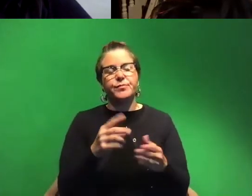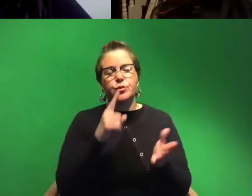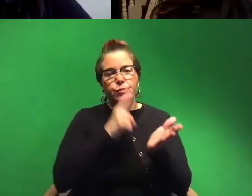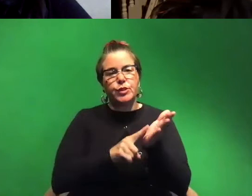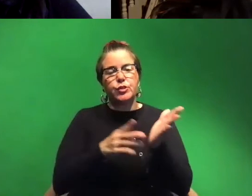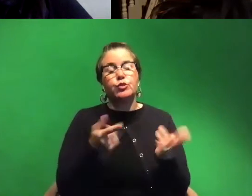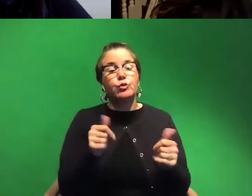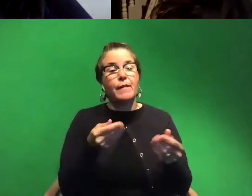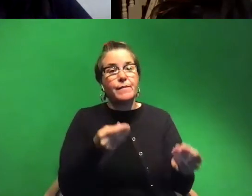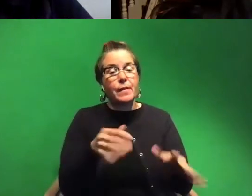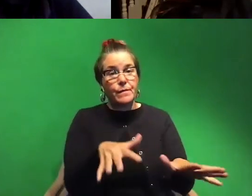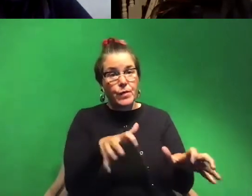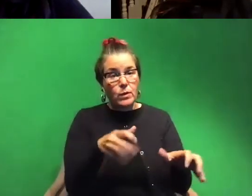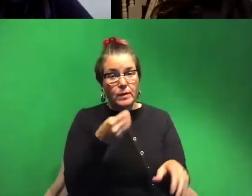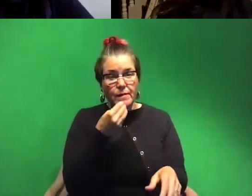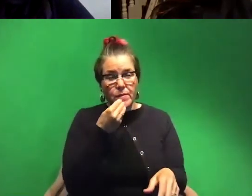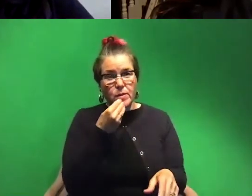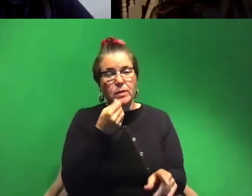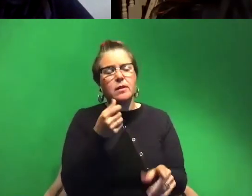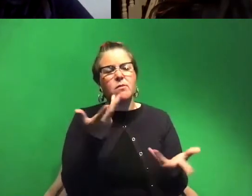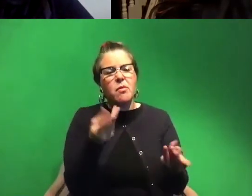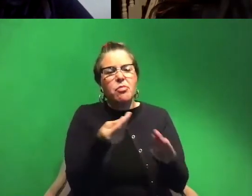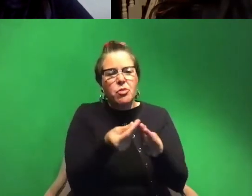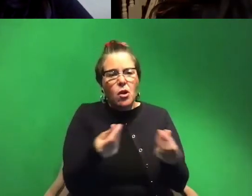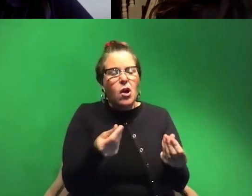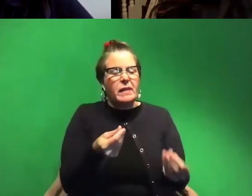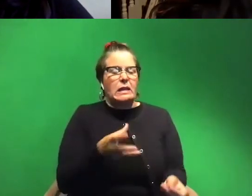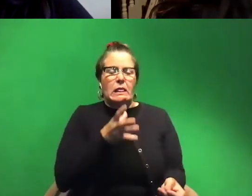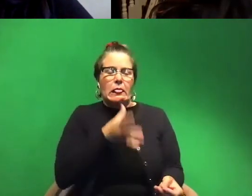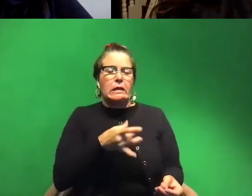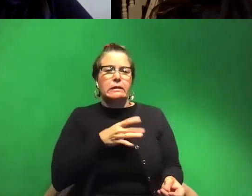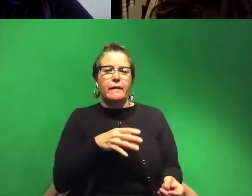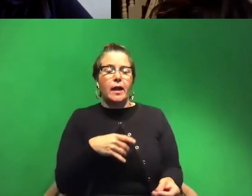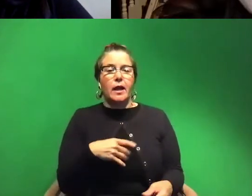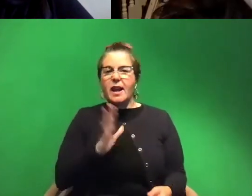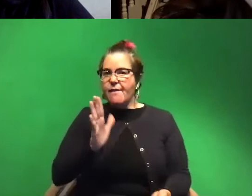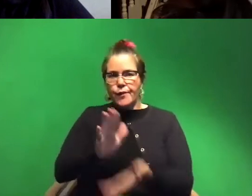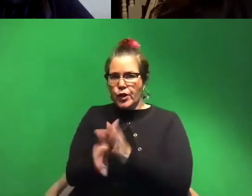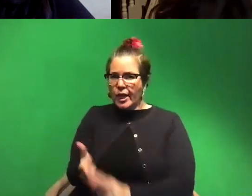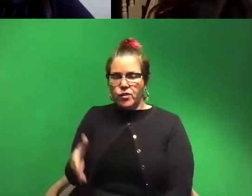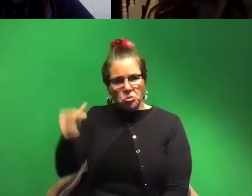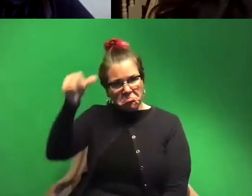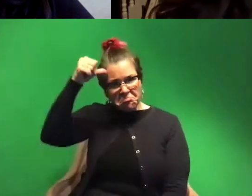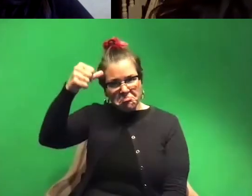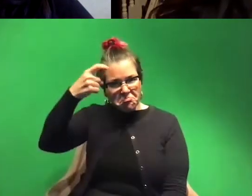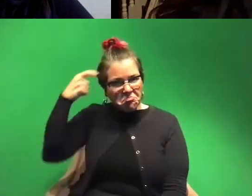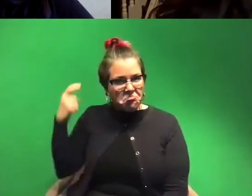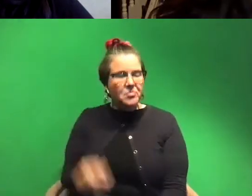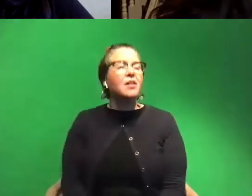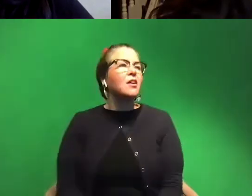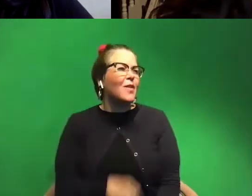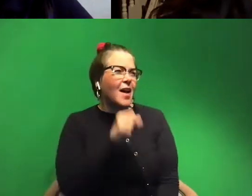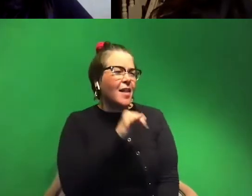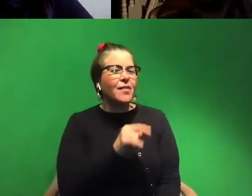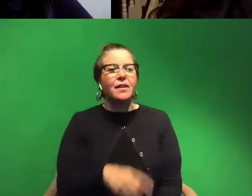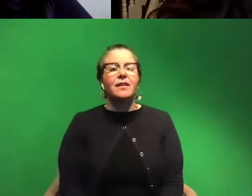feed them some frozen food that was thawed out that they did not like, and they've never forgiven her. I love that. They water